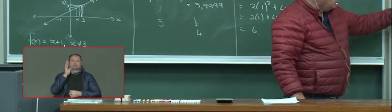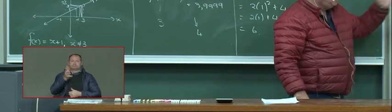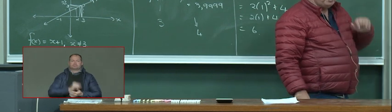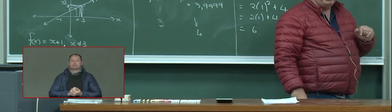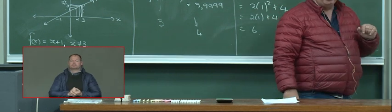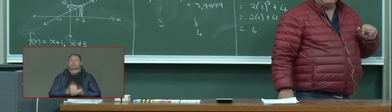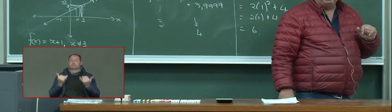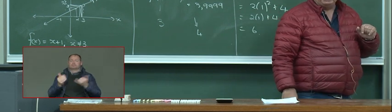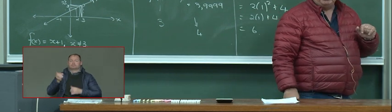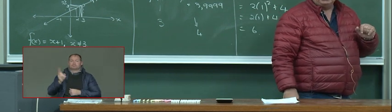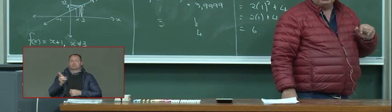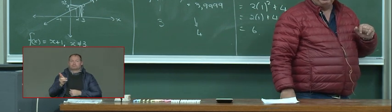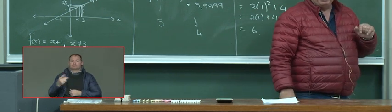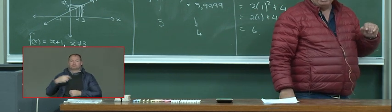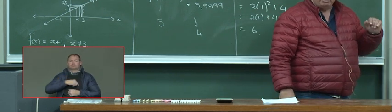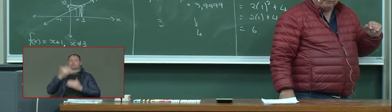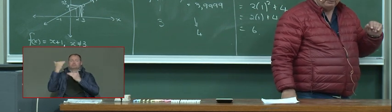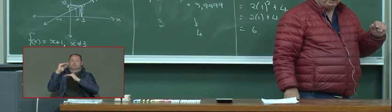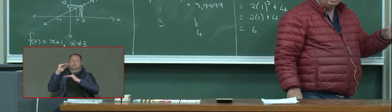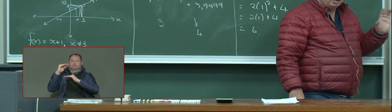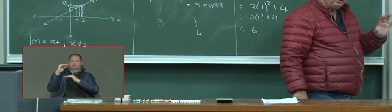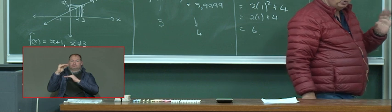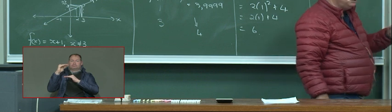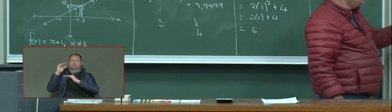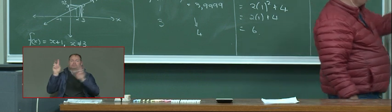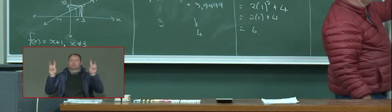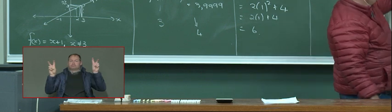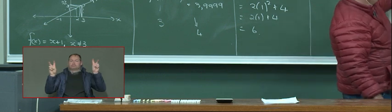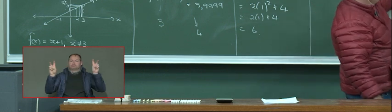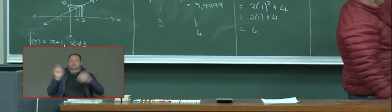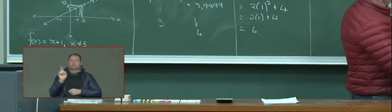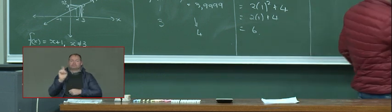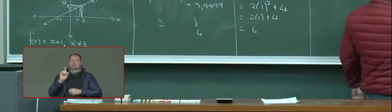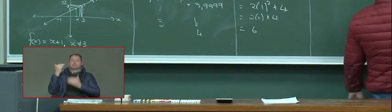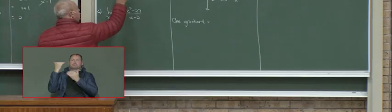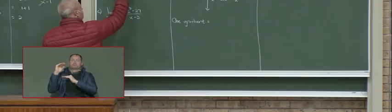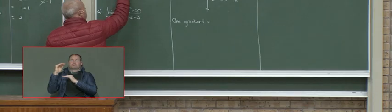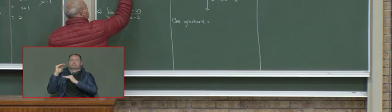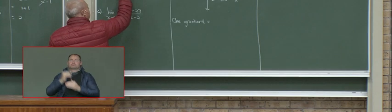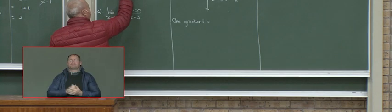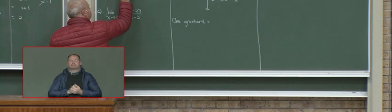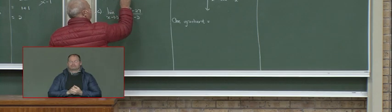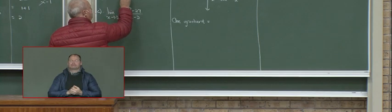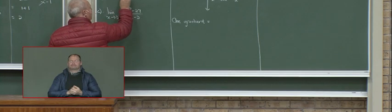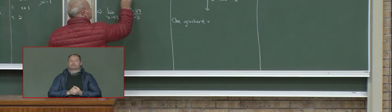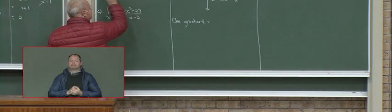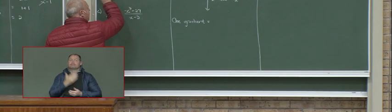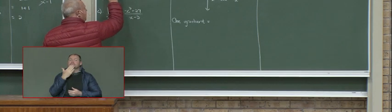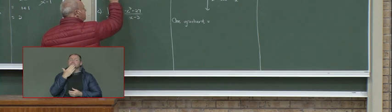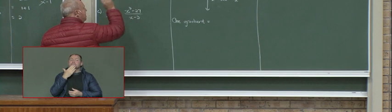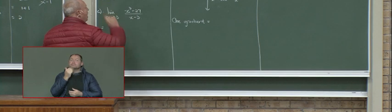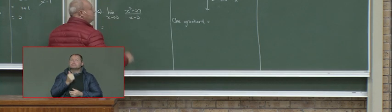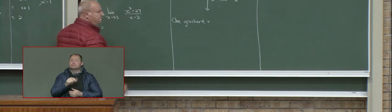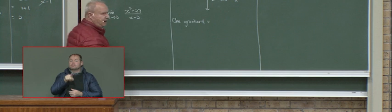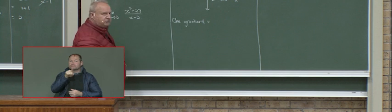Again, people, we are busy with a limit. However, I want you to make sure that you